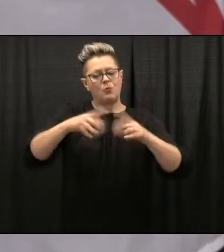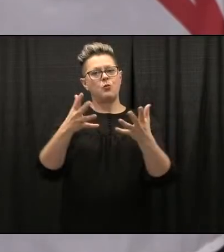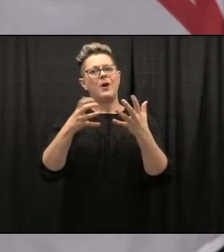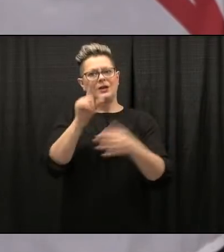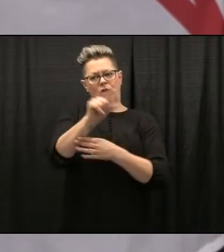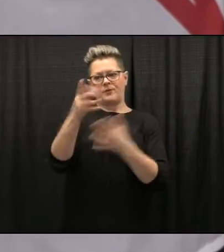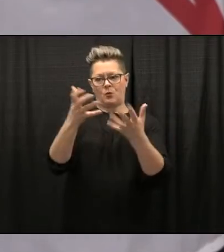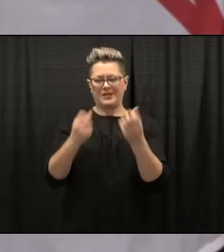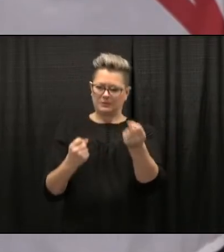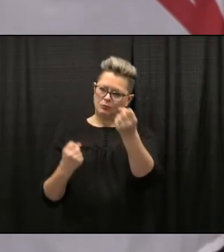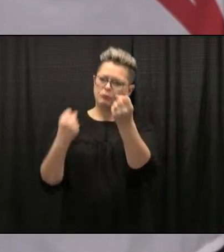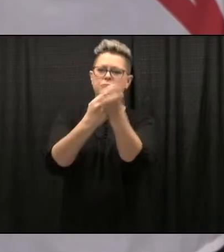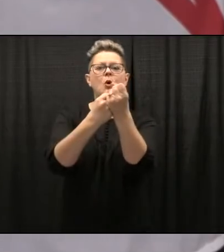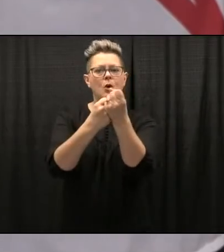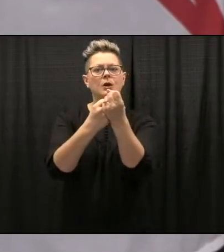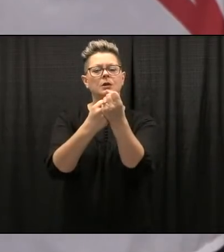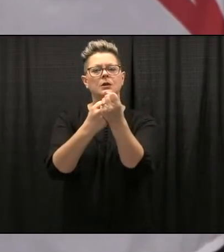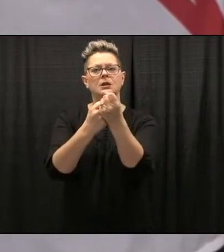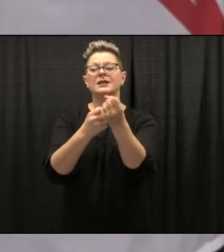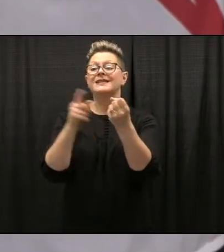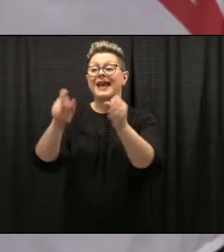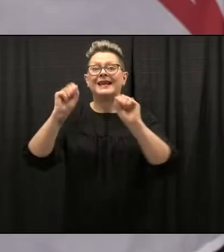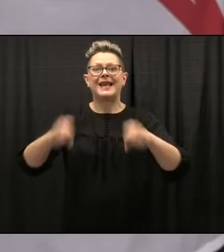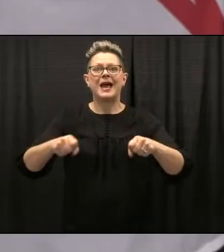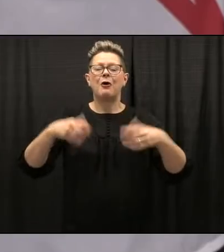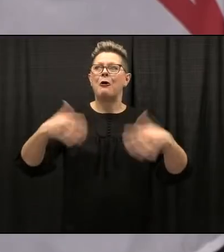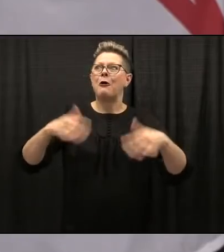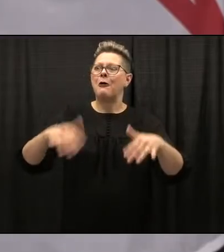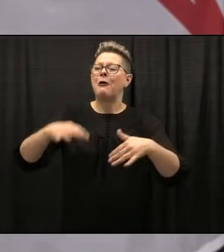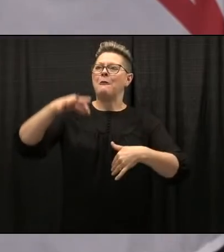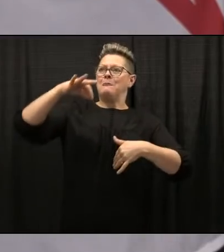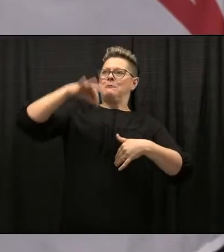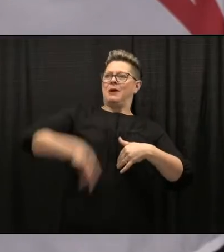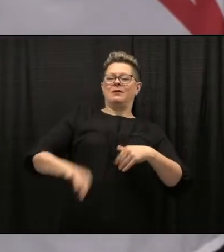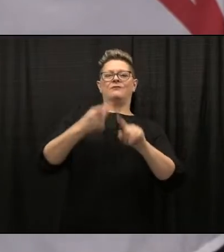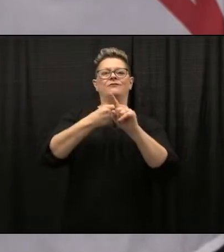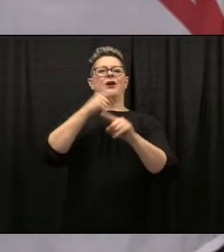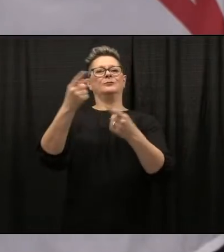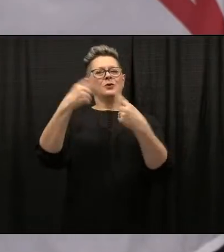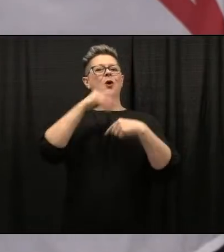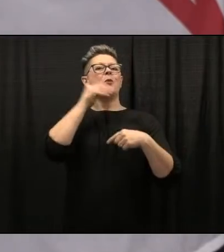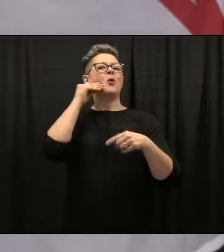to reap the benefits of Come Home Year 2022, in addition to surviving forever, of course.